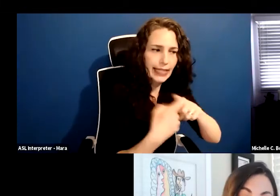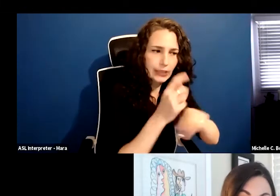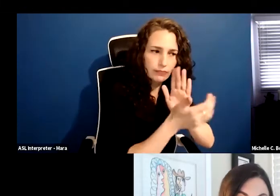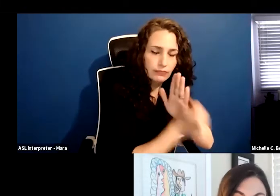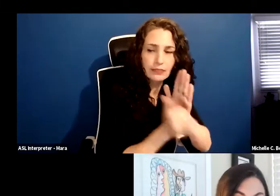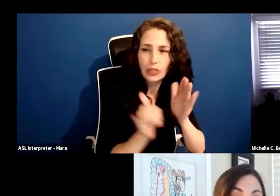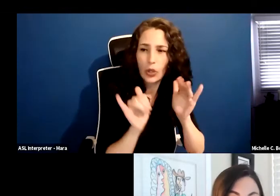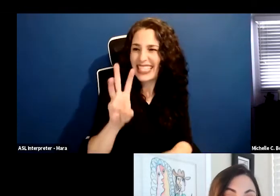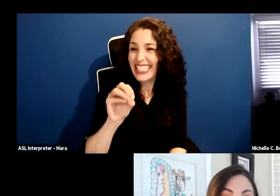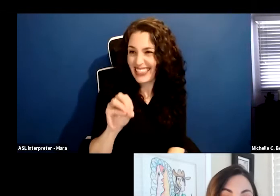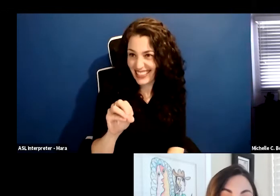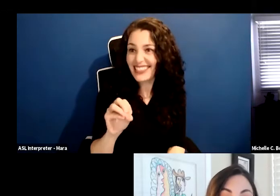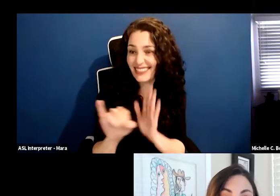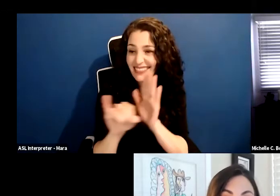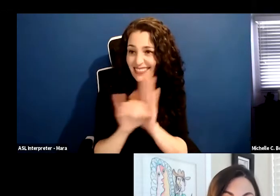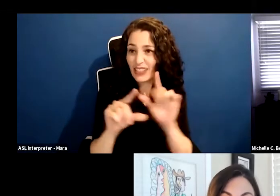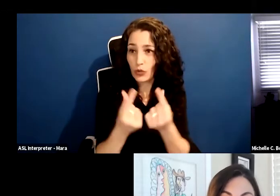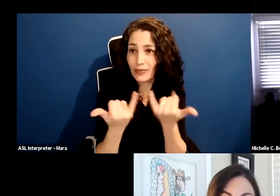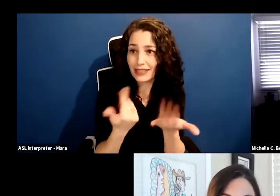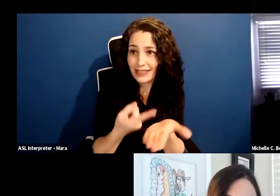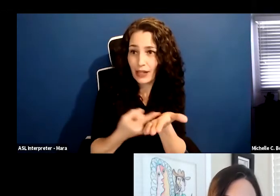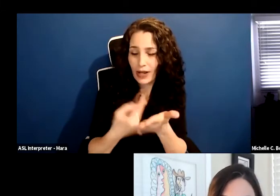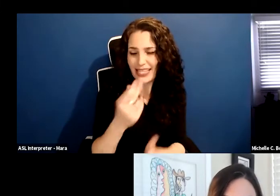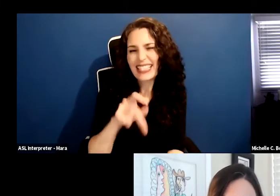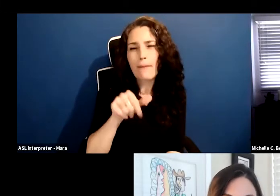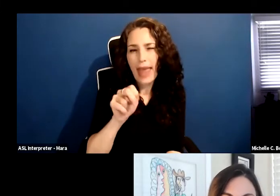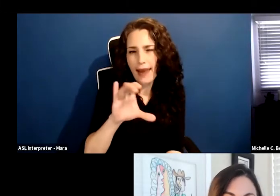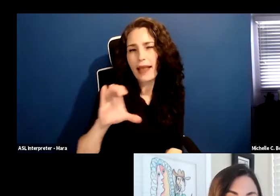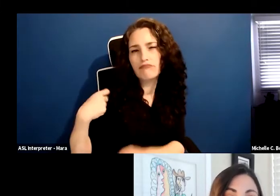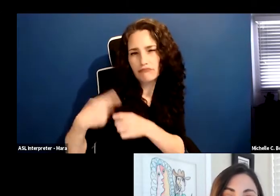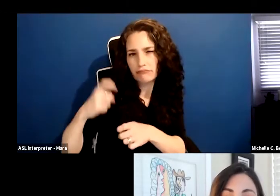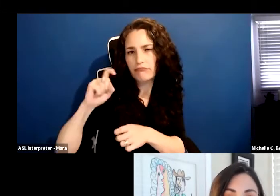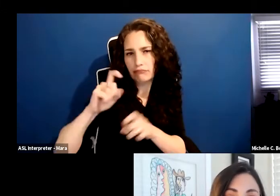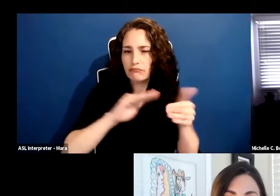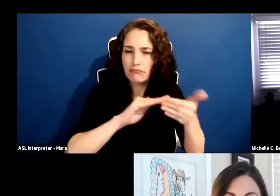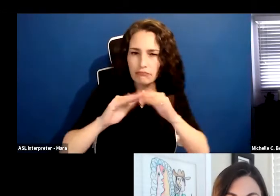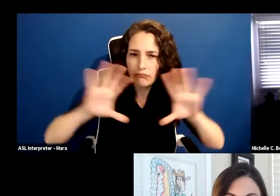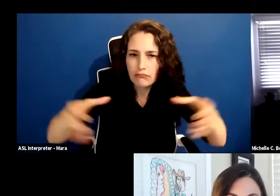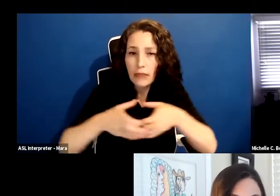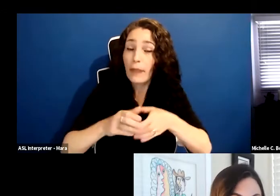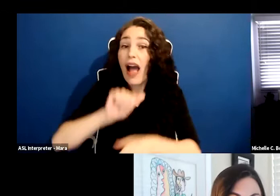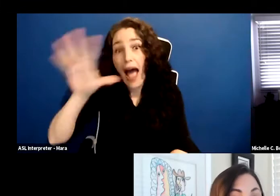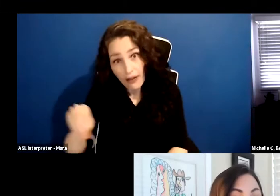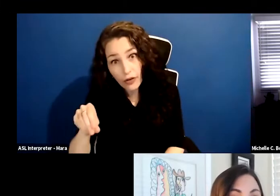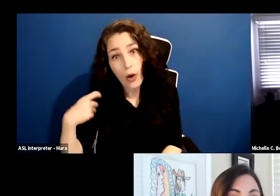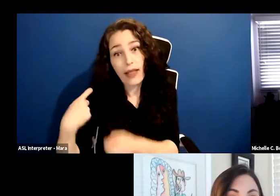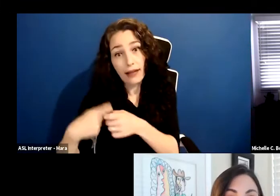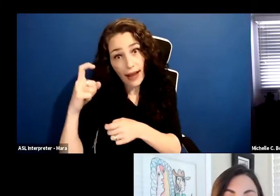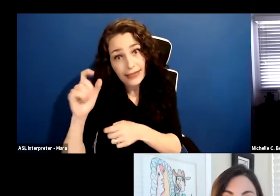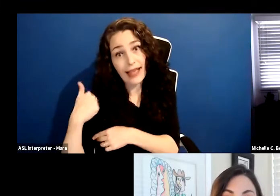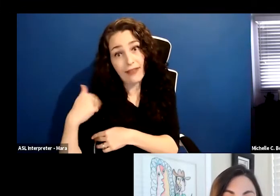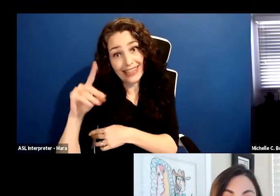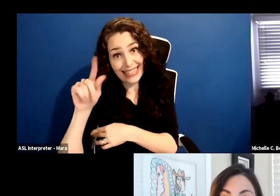60 identity groups. So today we're going to talk about Hispanic and Latinx communities, but certainly we looked at Afro-Latinx. I have some data there to